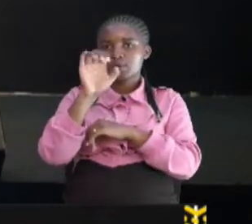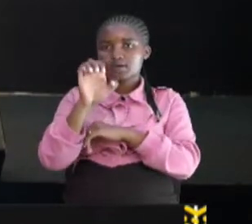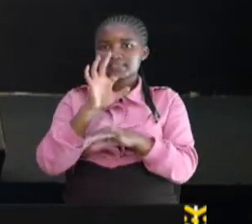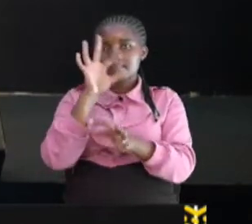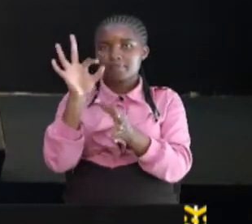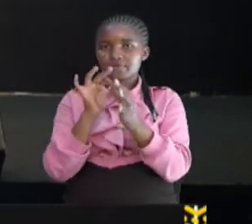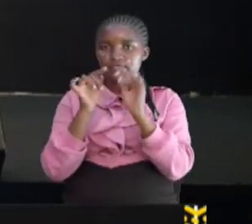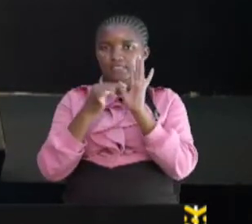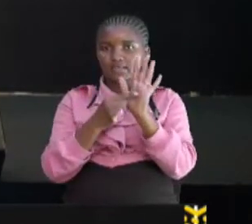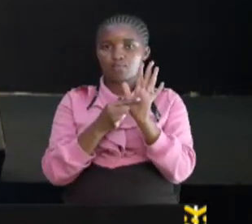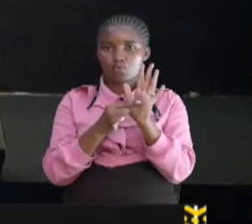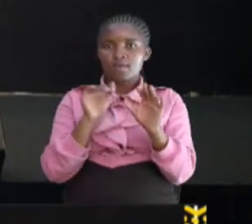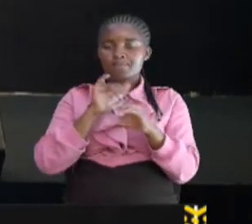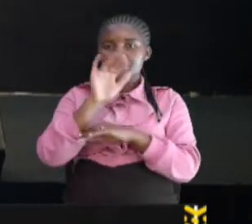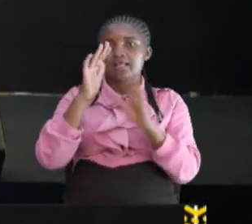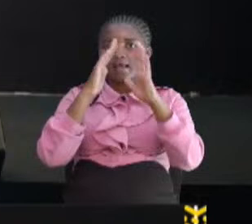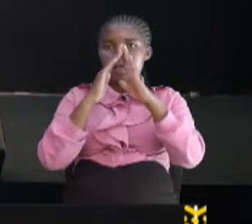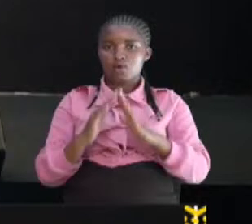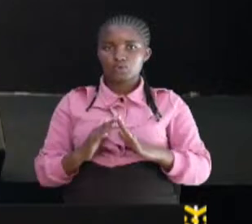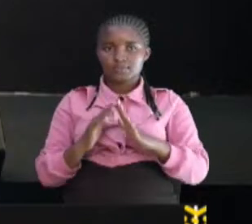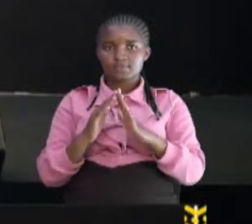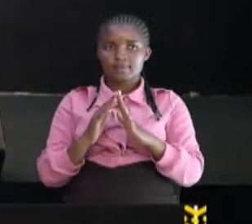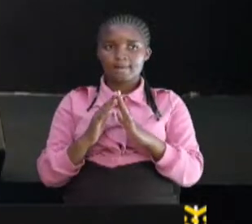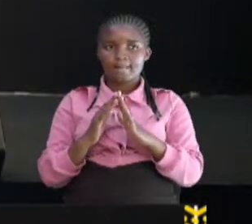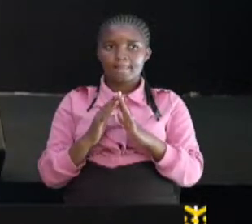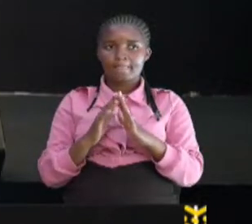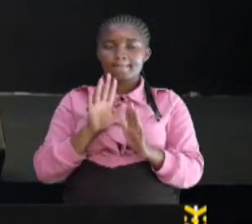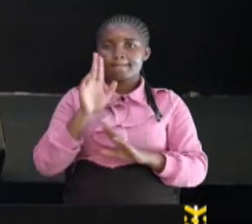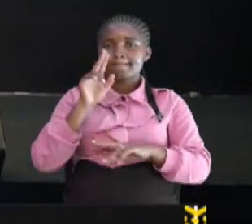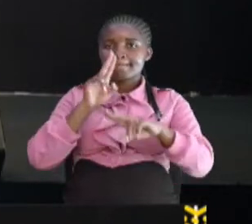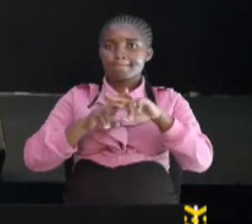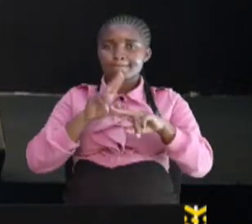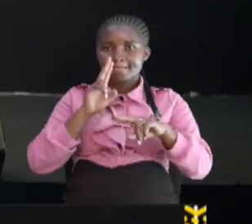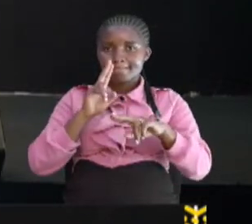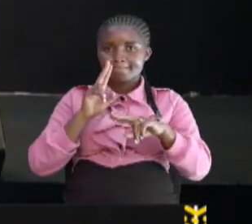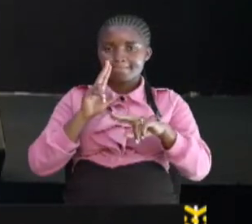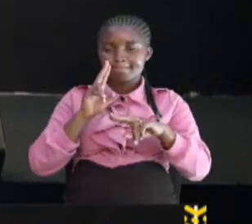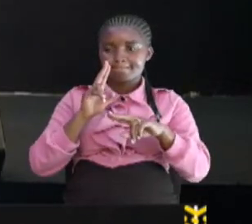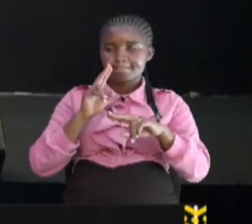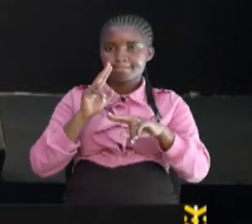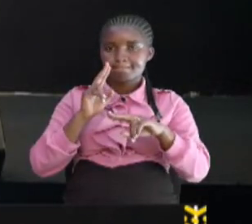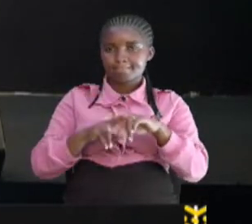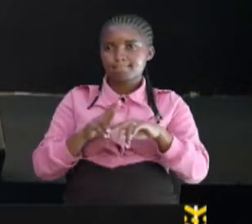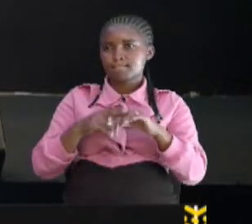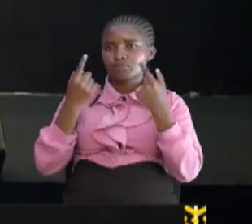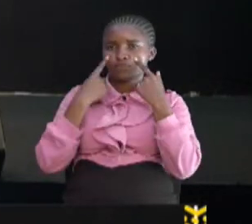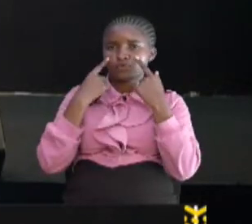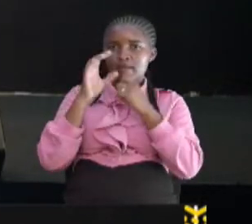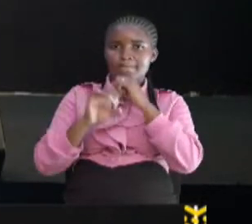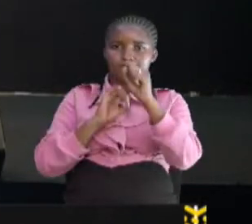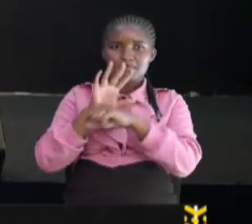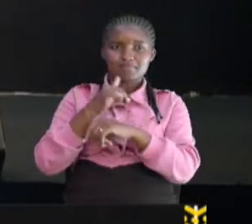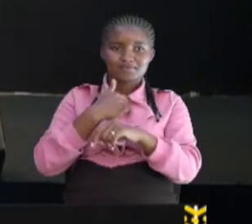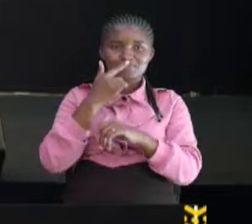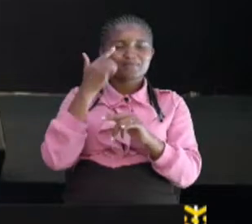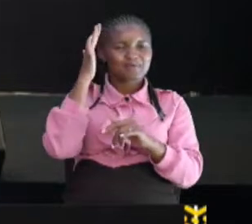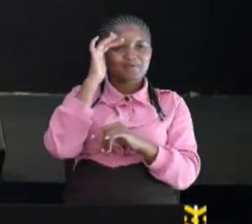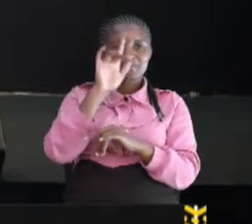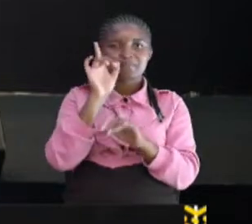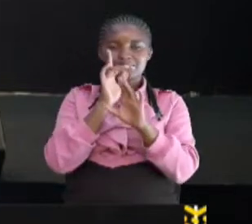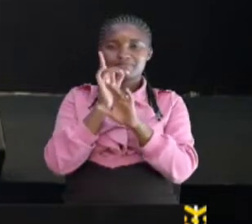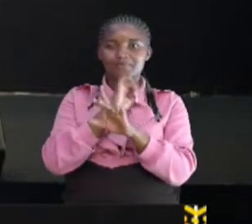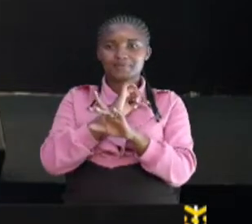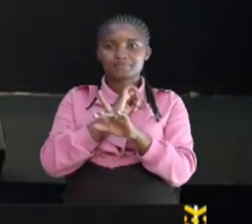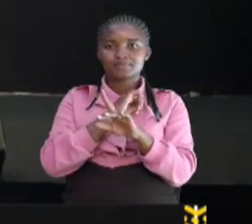perfect example. So in her house, she sits, watches a series, I told you I knew you. She